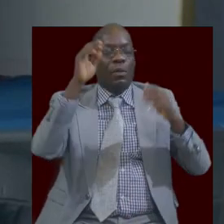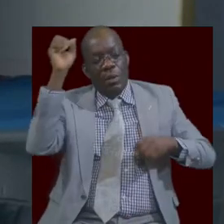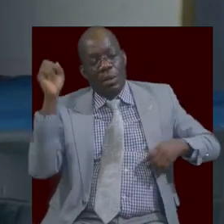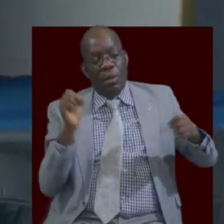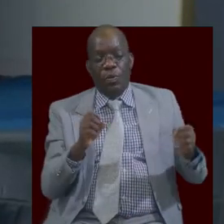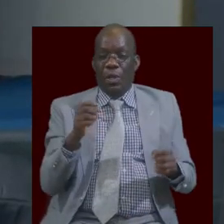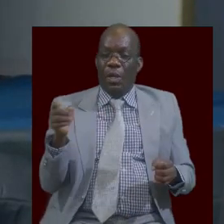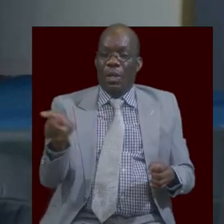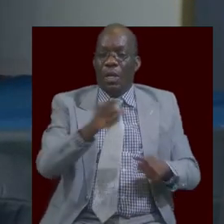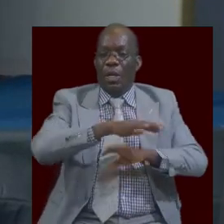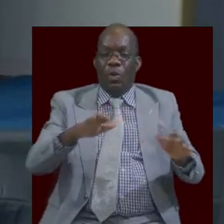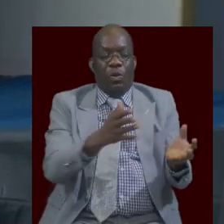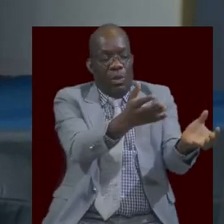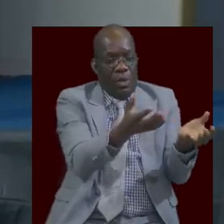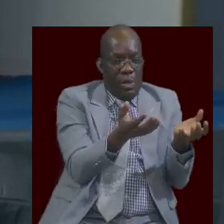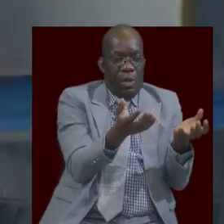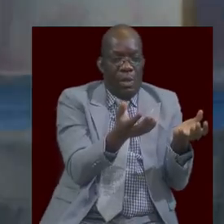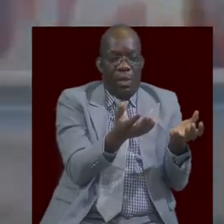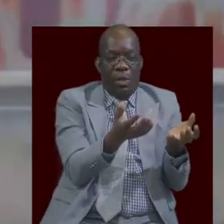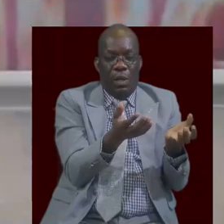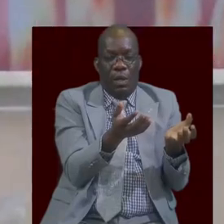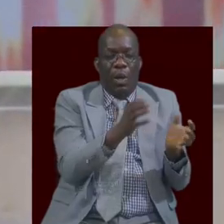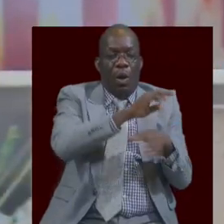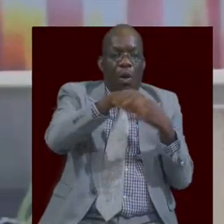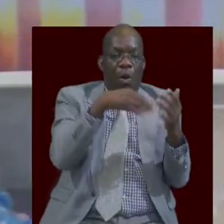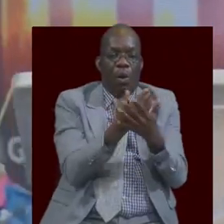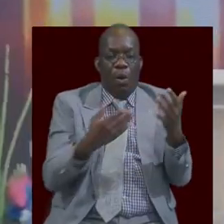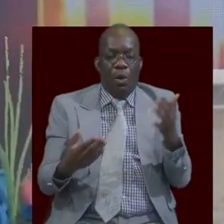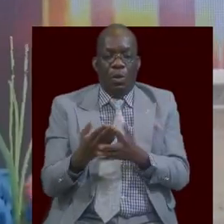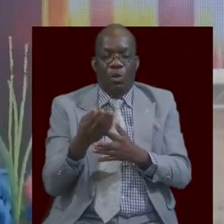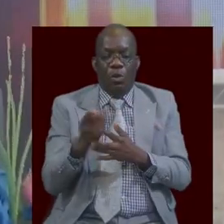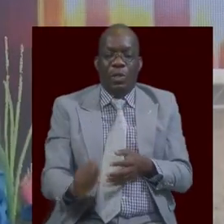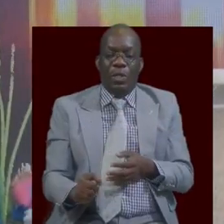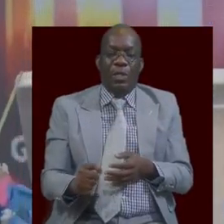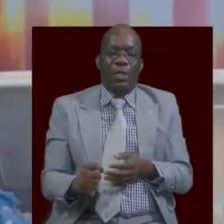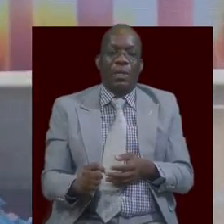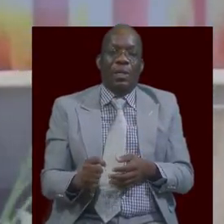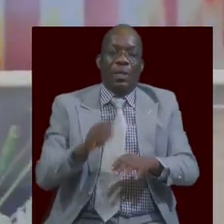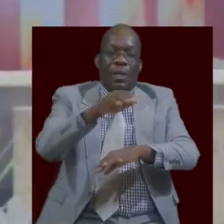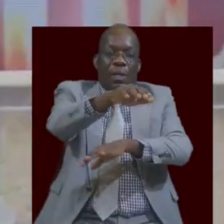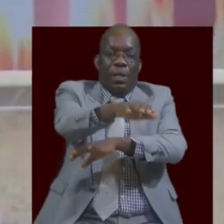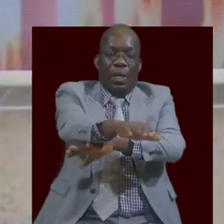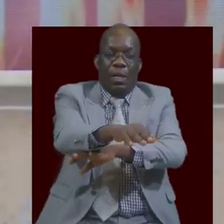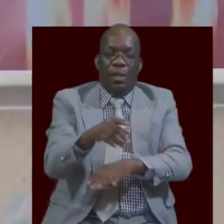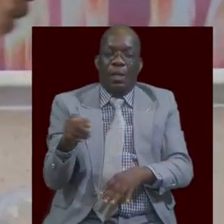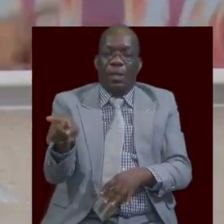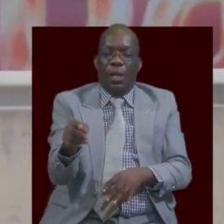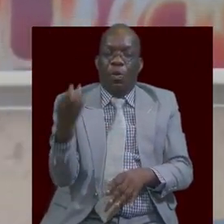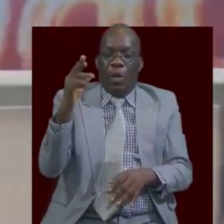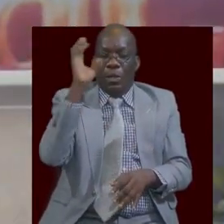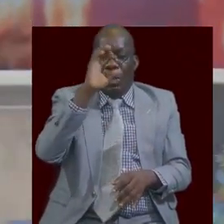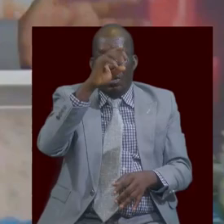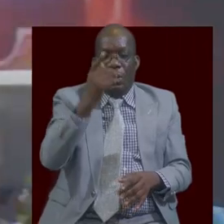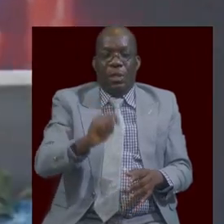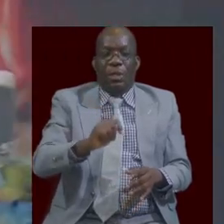yearn. Why? All through the night, they were surfing the internet. They were